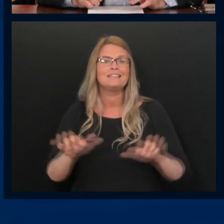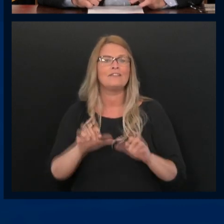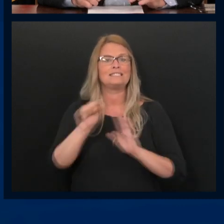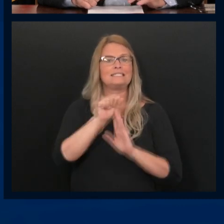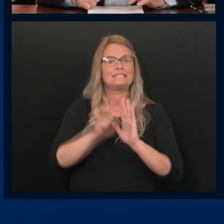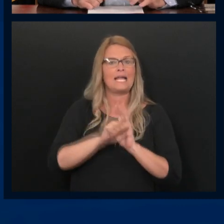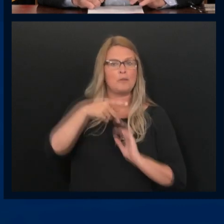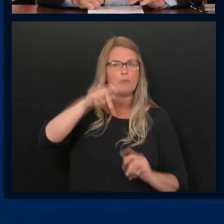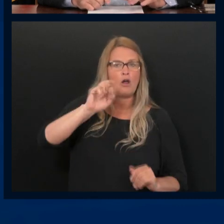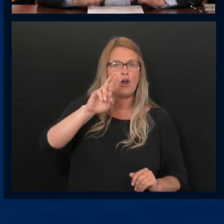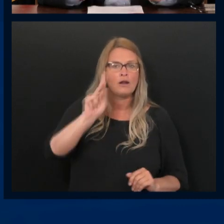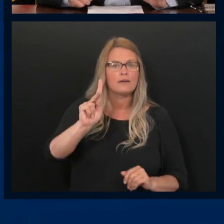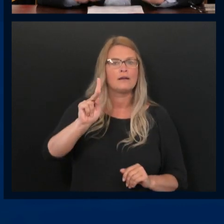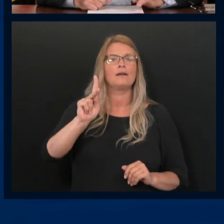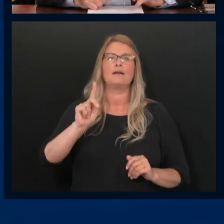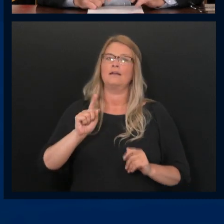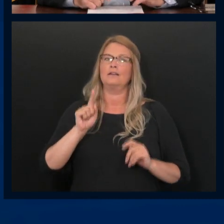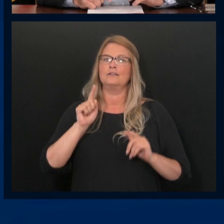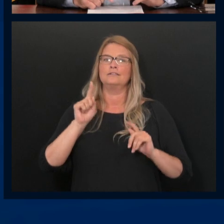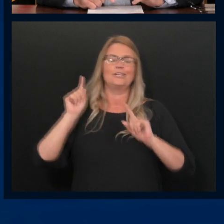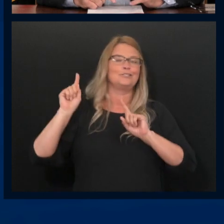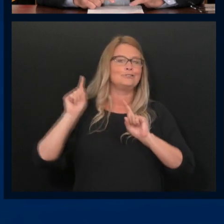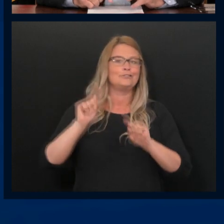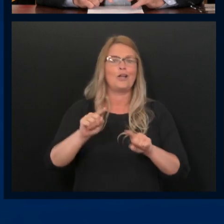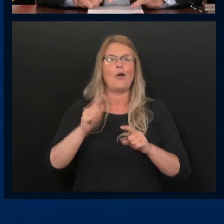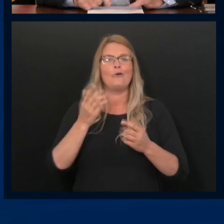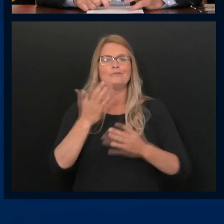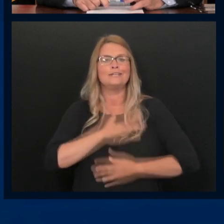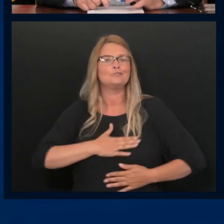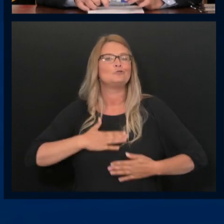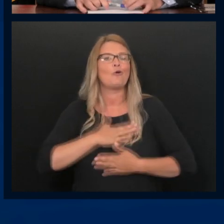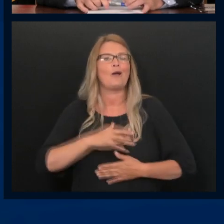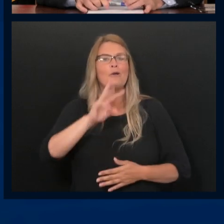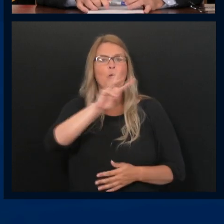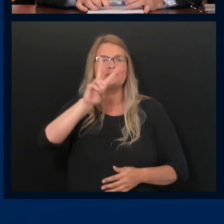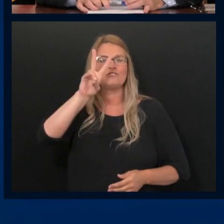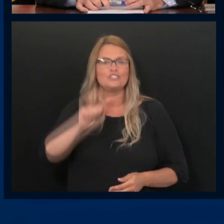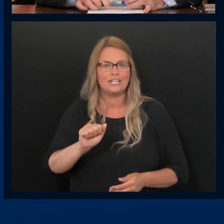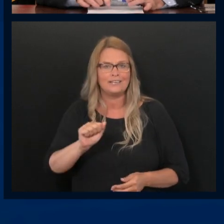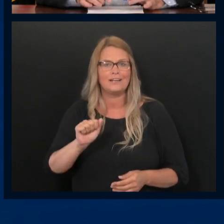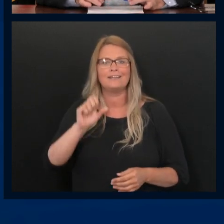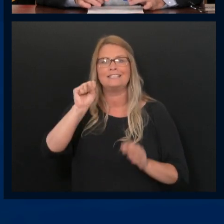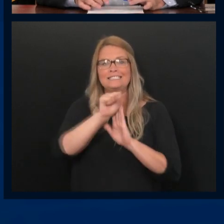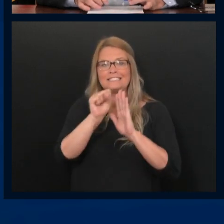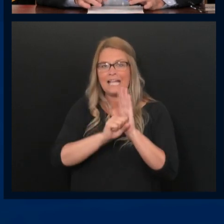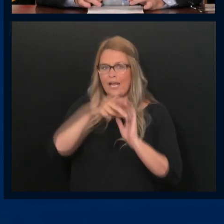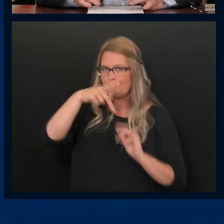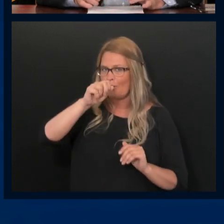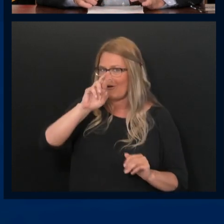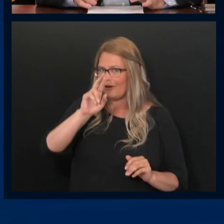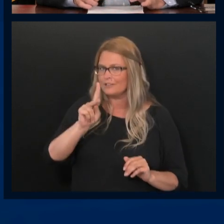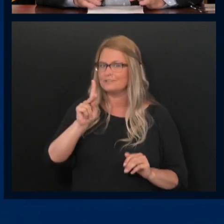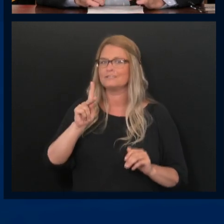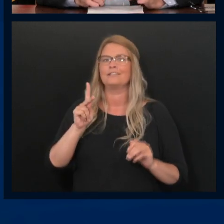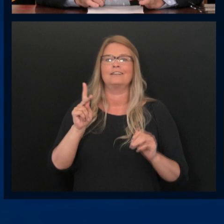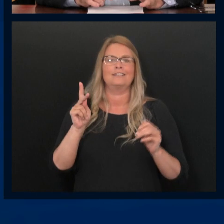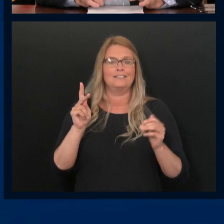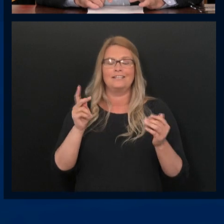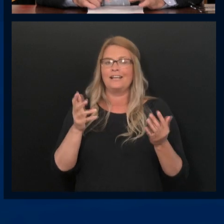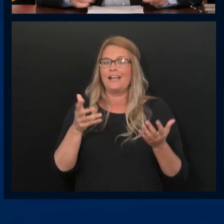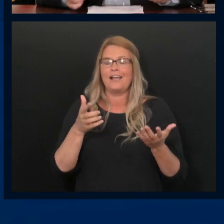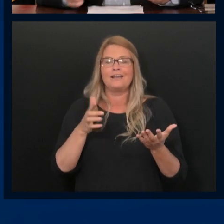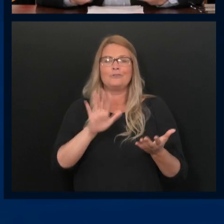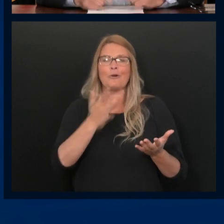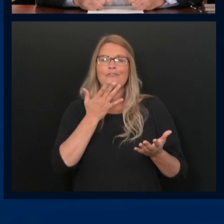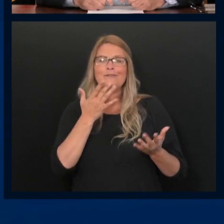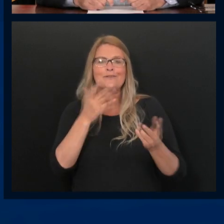And so go West Virginia and enjoy the parks that you have, that are dear to all of our heart and everything.